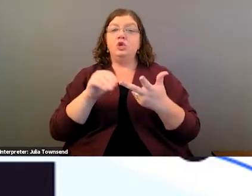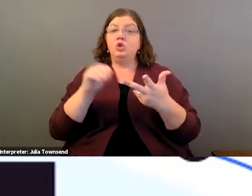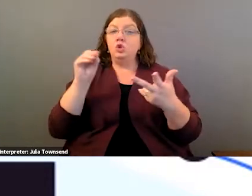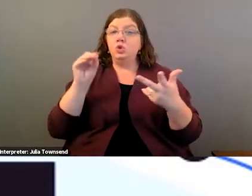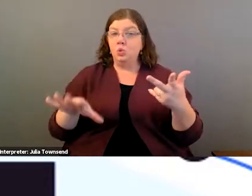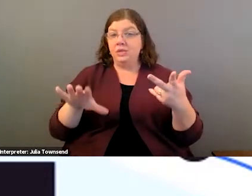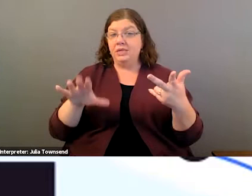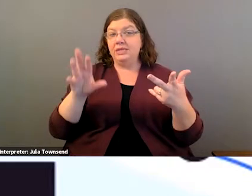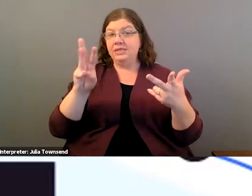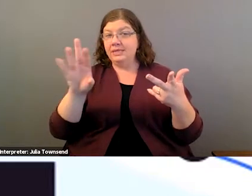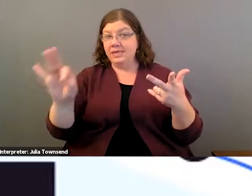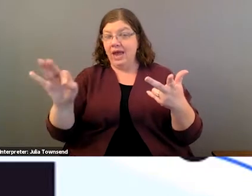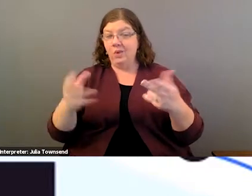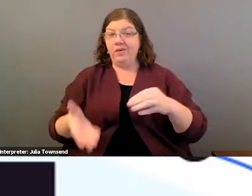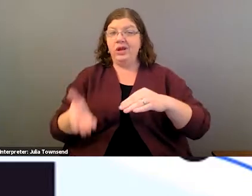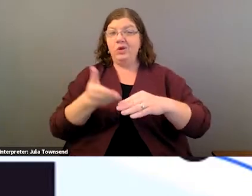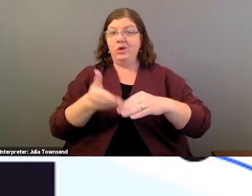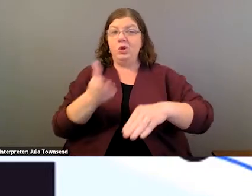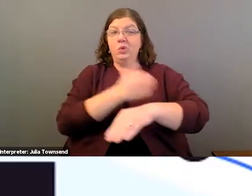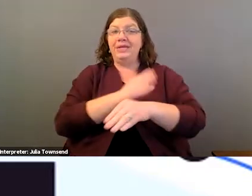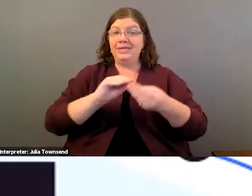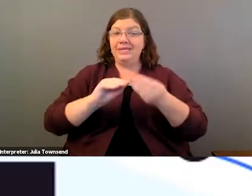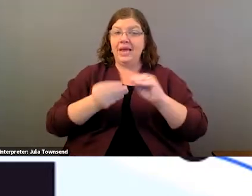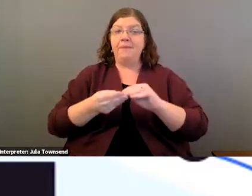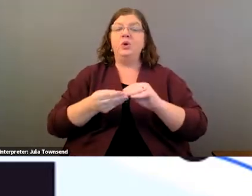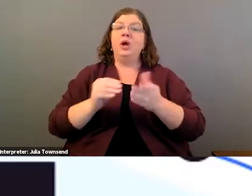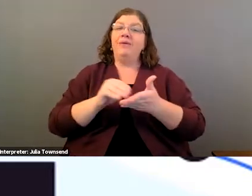an increased number of student